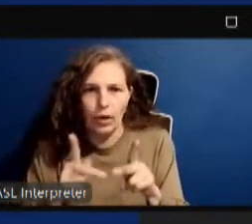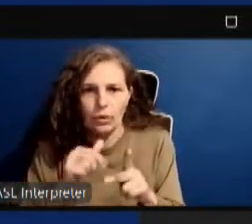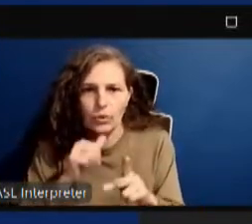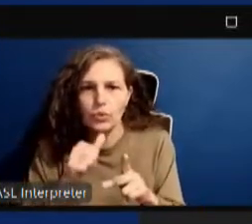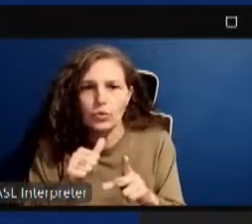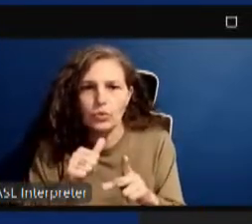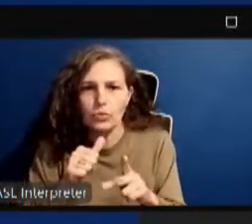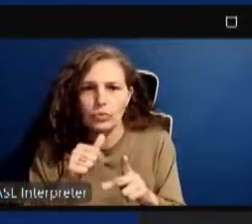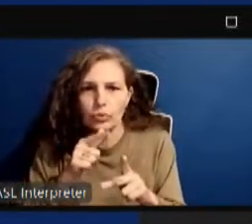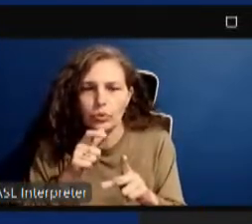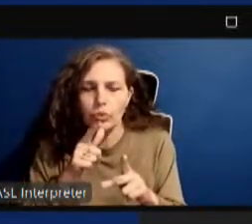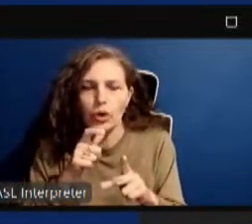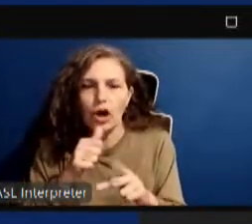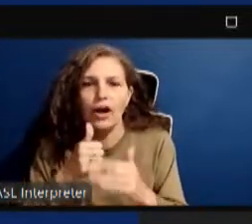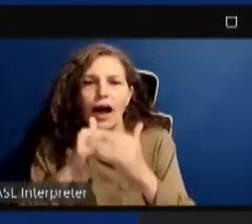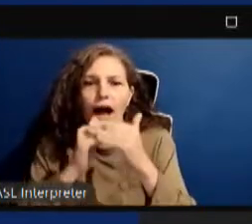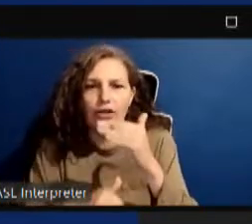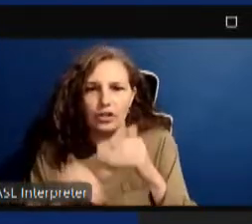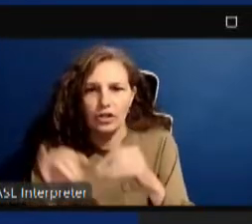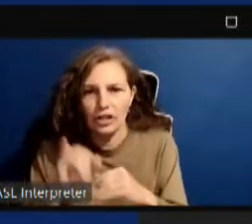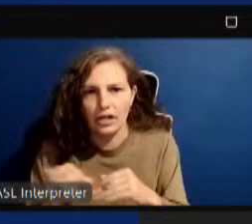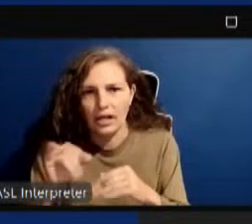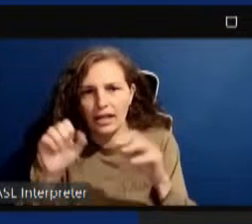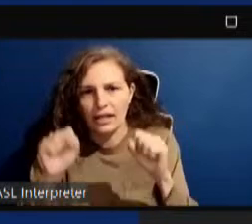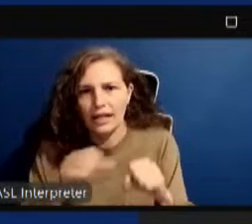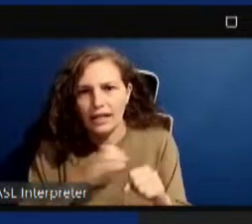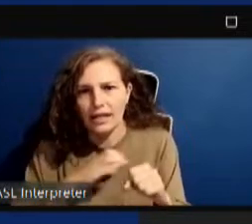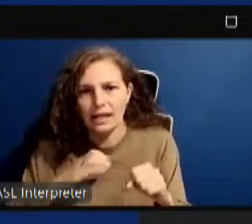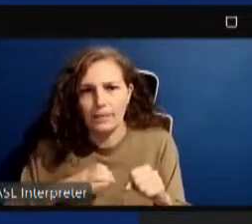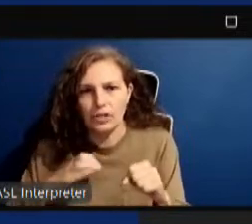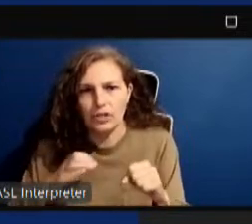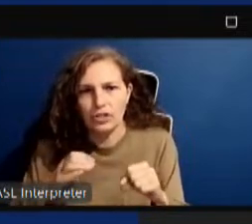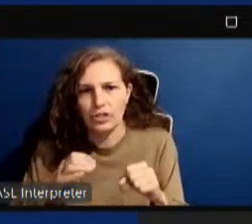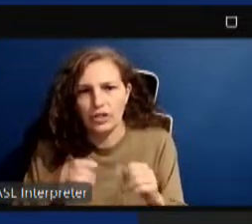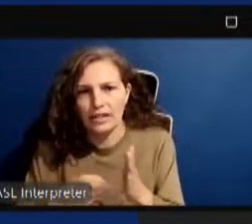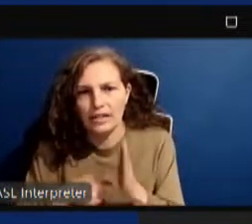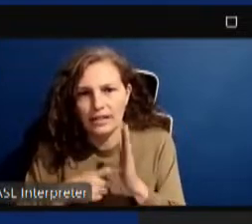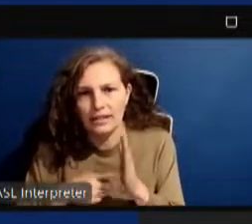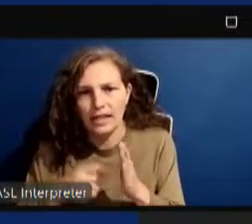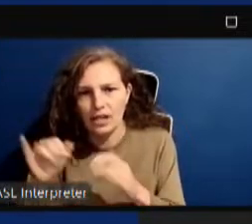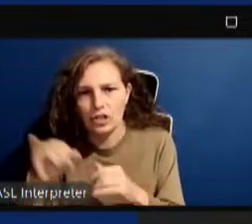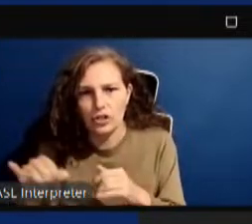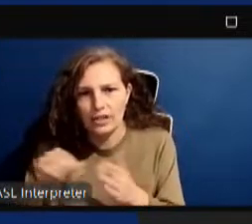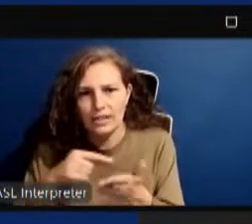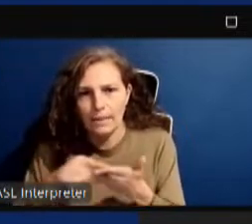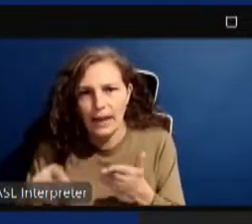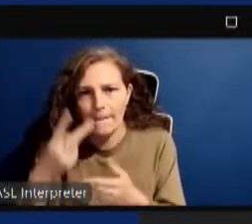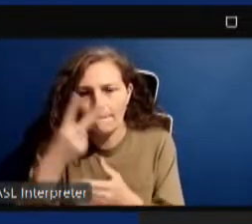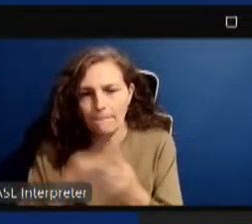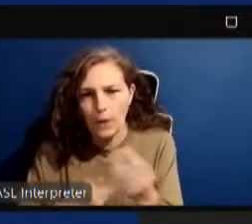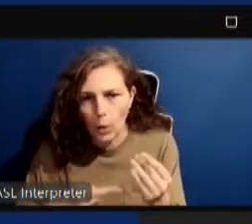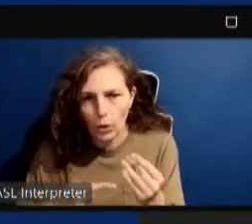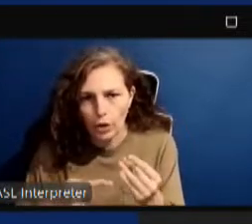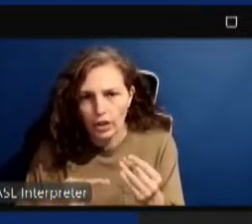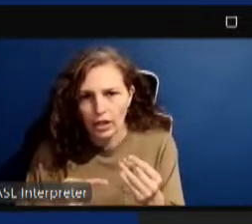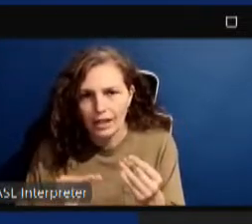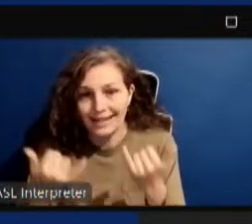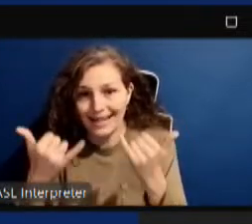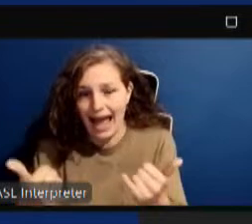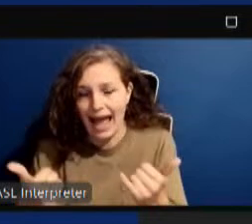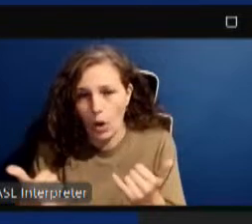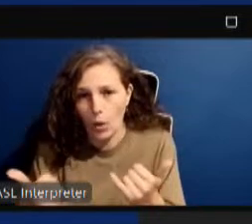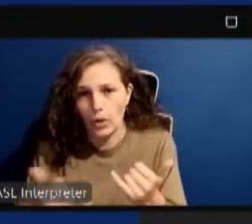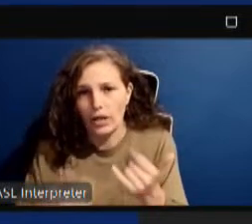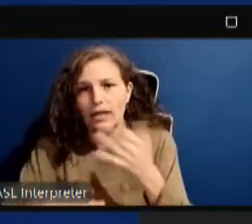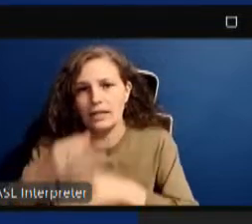that insurance companies pay out both coverages now instead of waiting potentially a